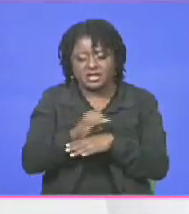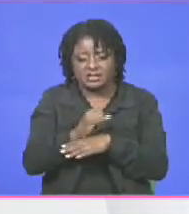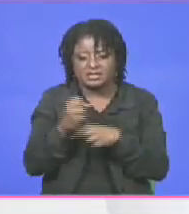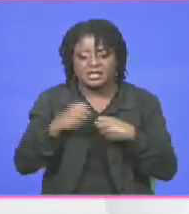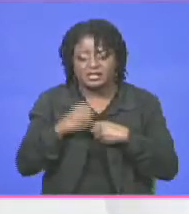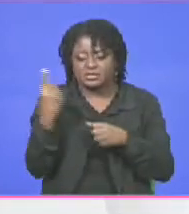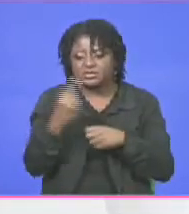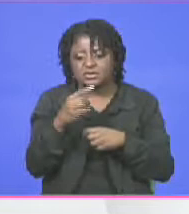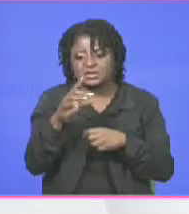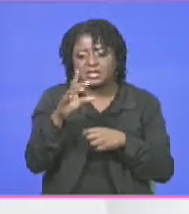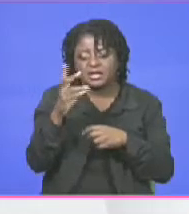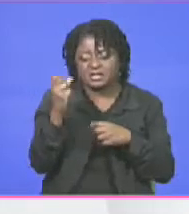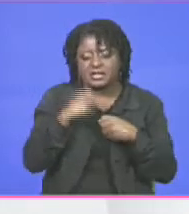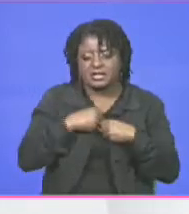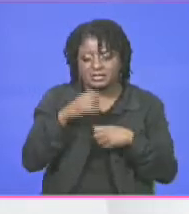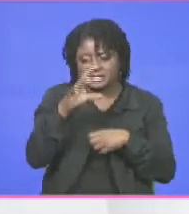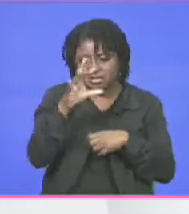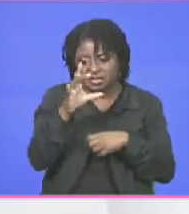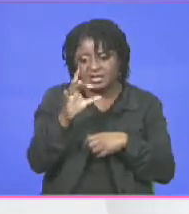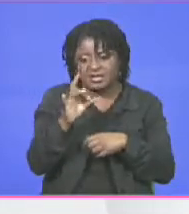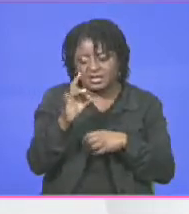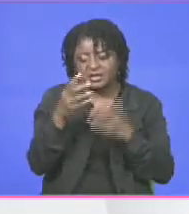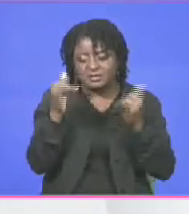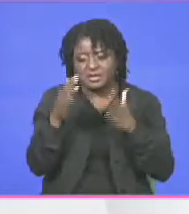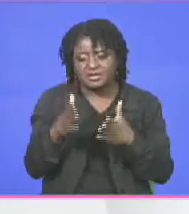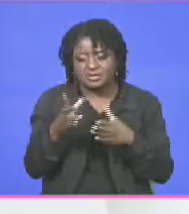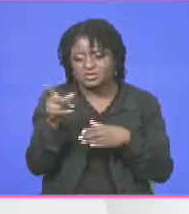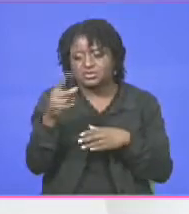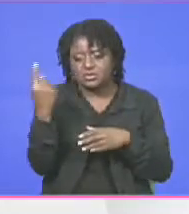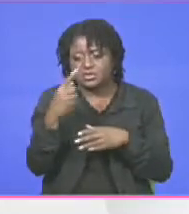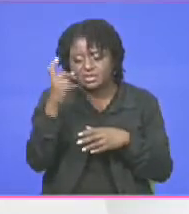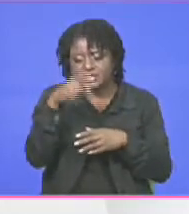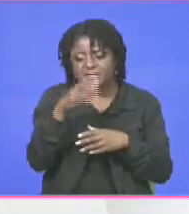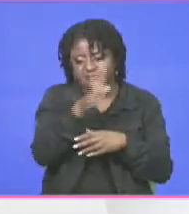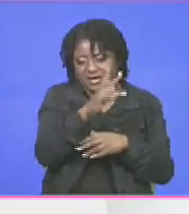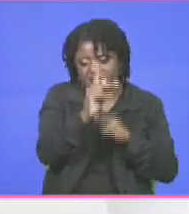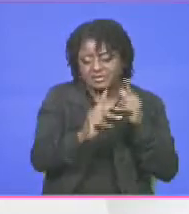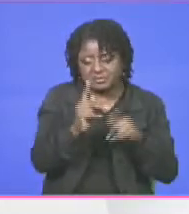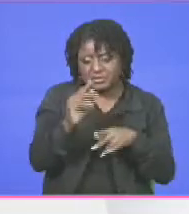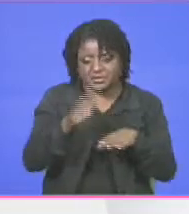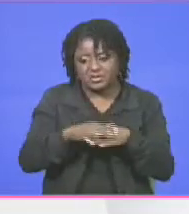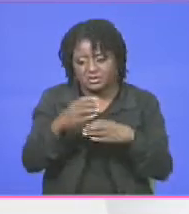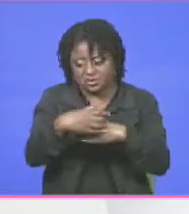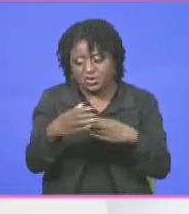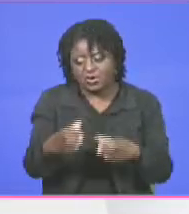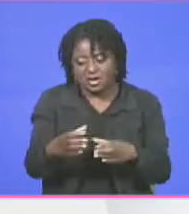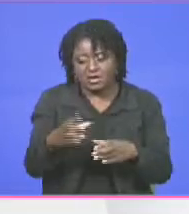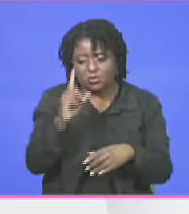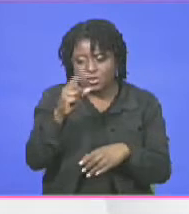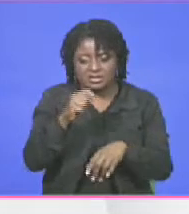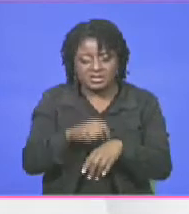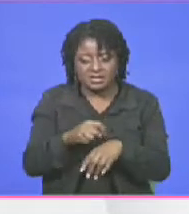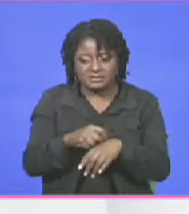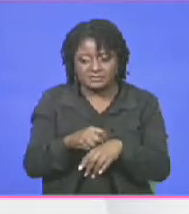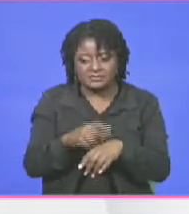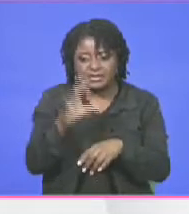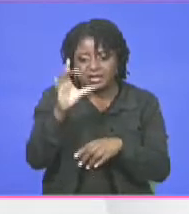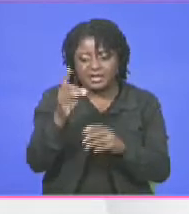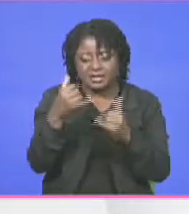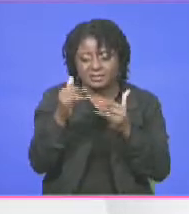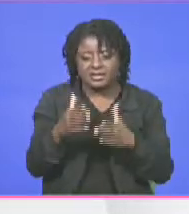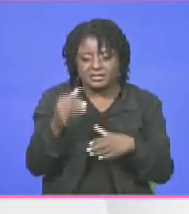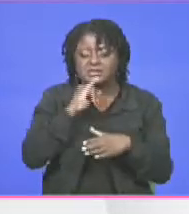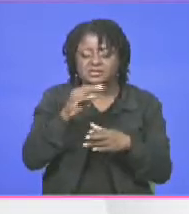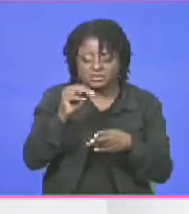need 5 people to be on the court at one time. And 8 players is the normal rotation we would get from